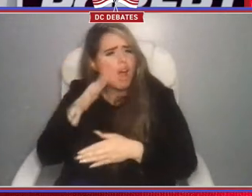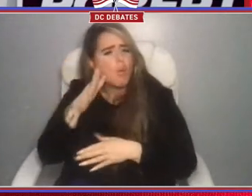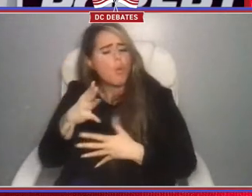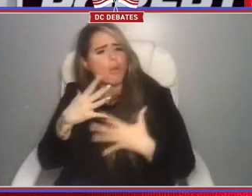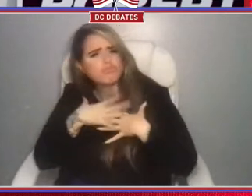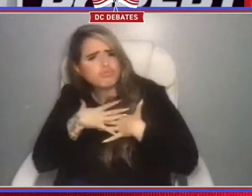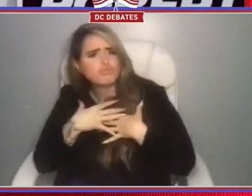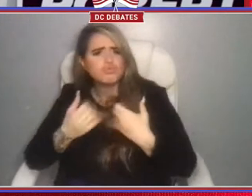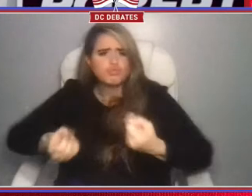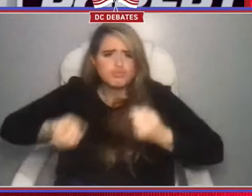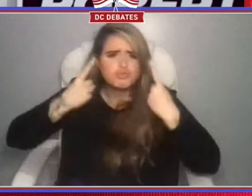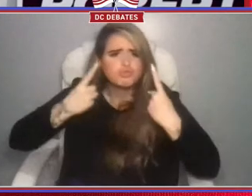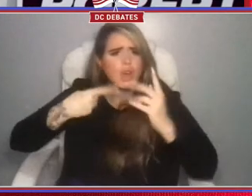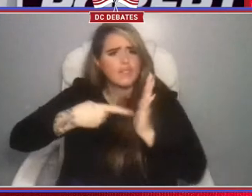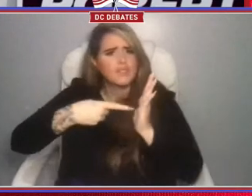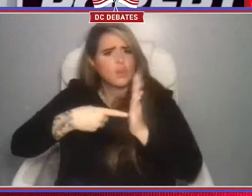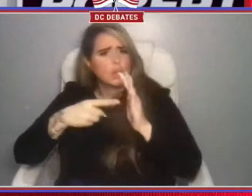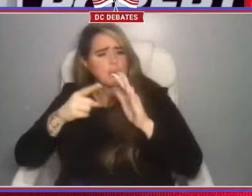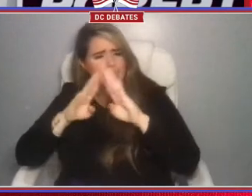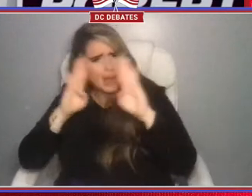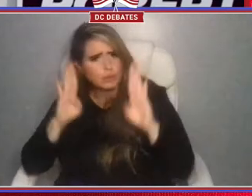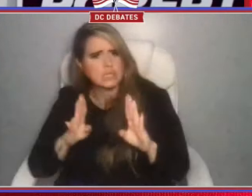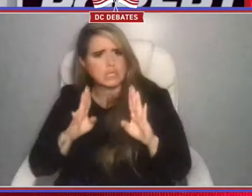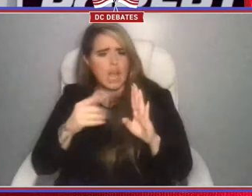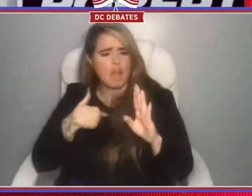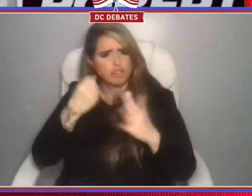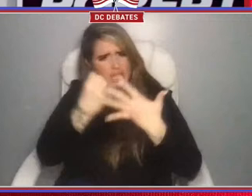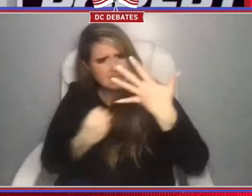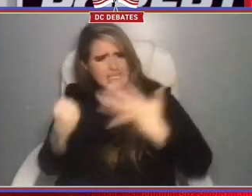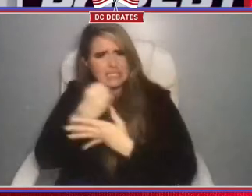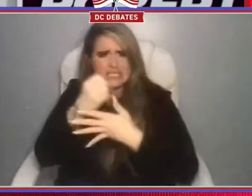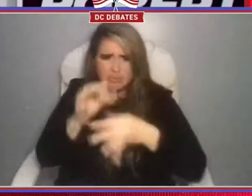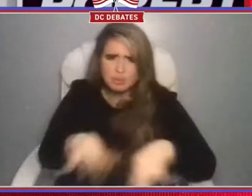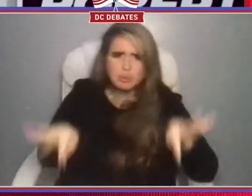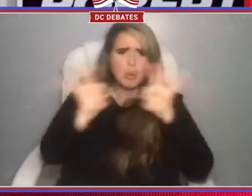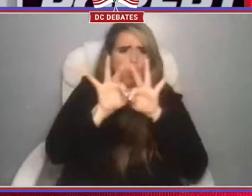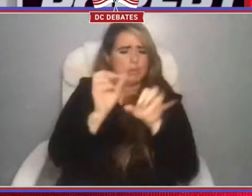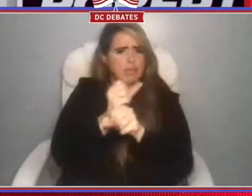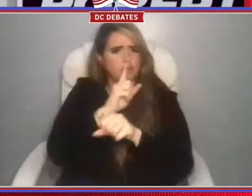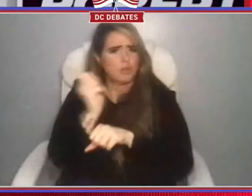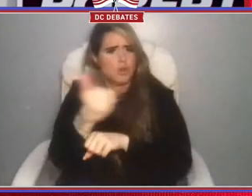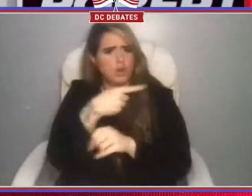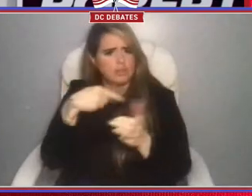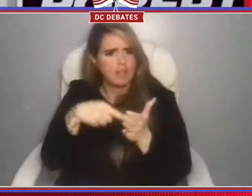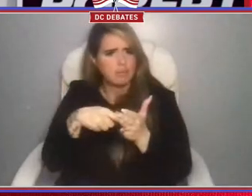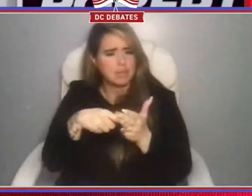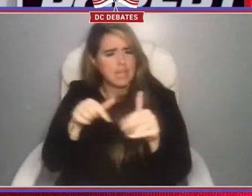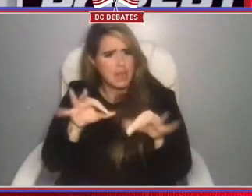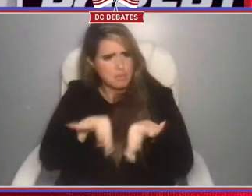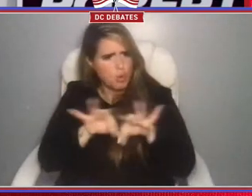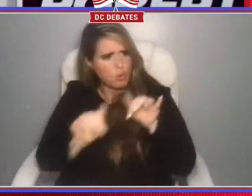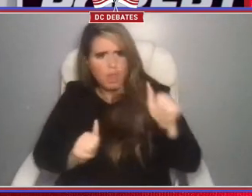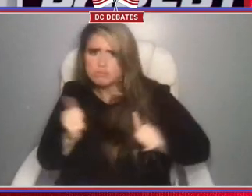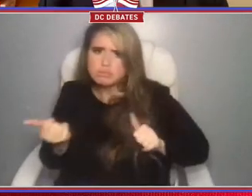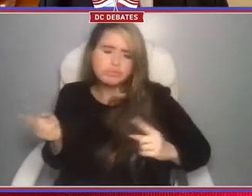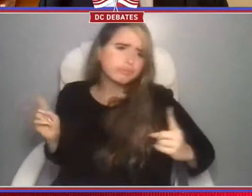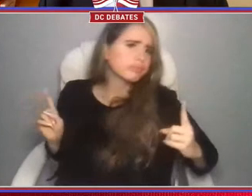and why we need to prioritize it and why we need a mayor who will stand up to developers and make sure we are building a city for all